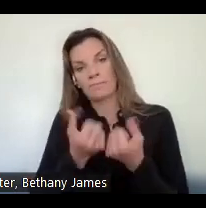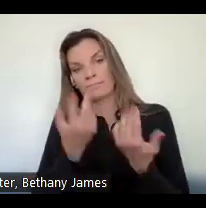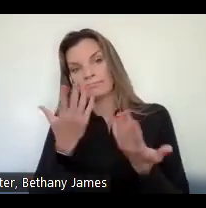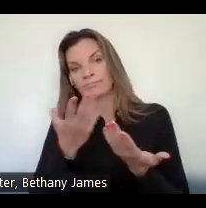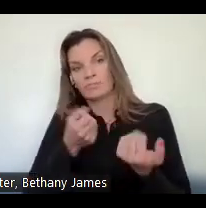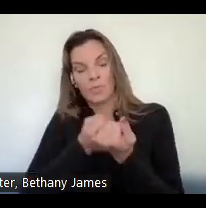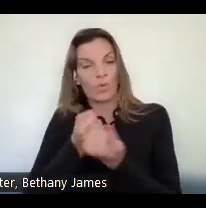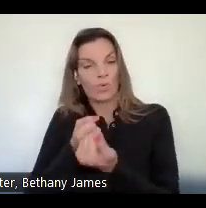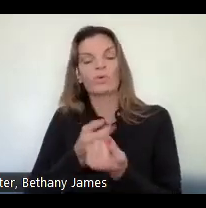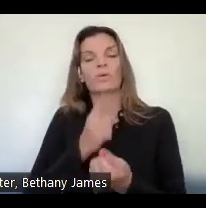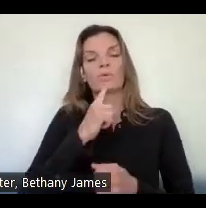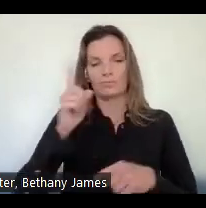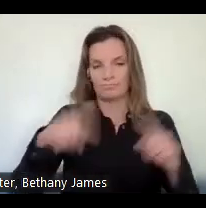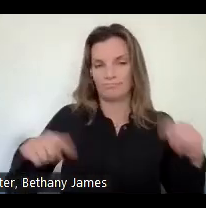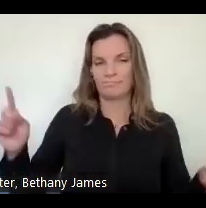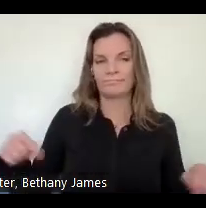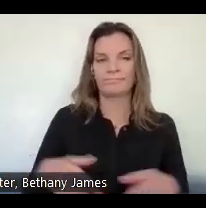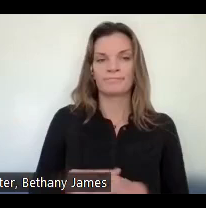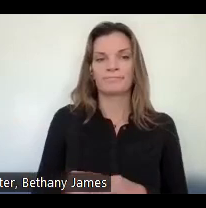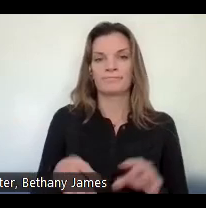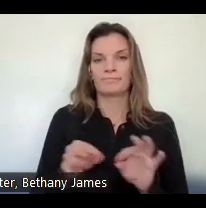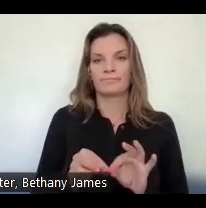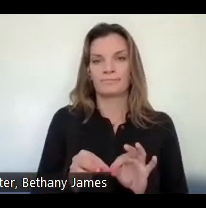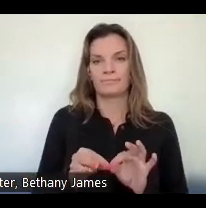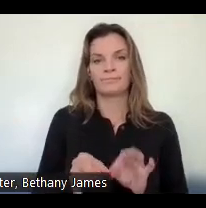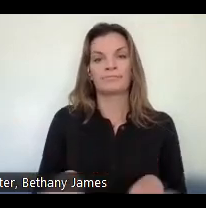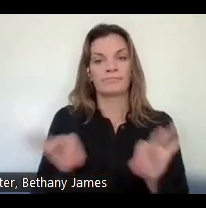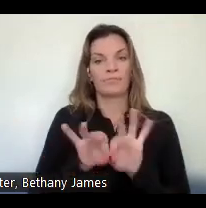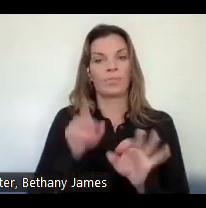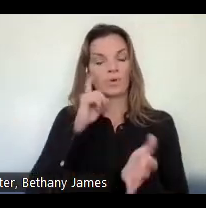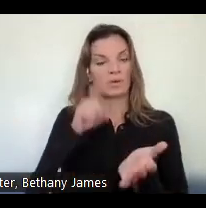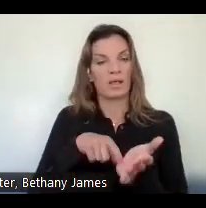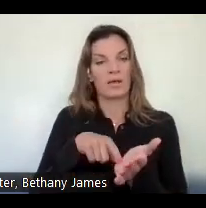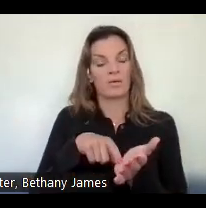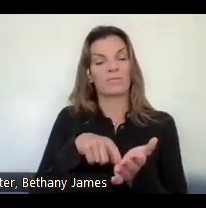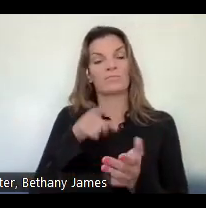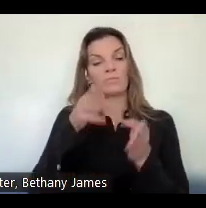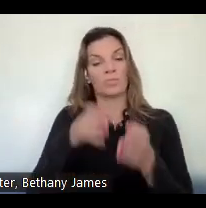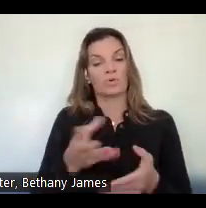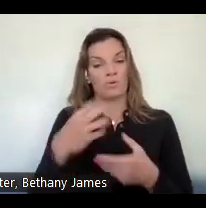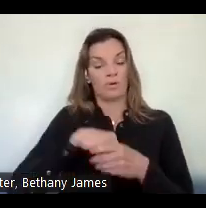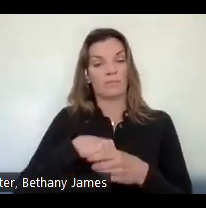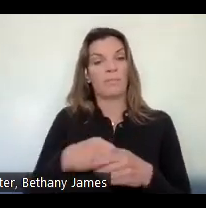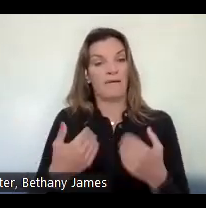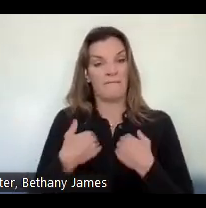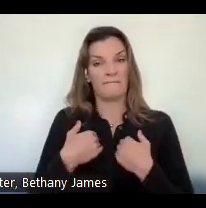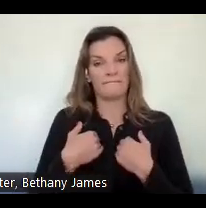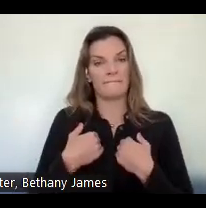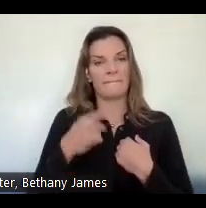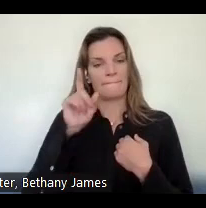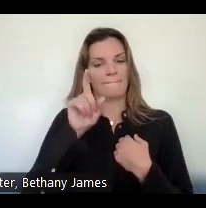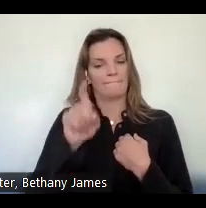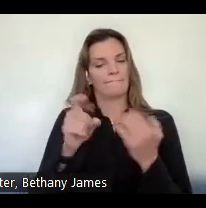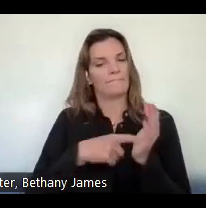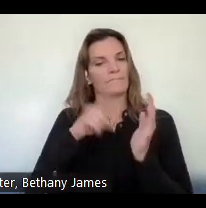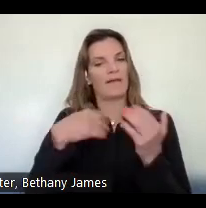The main thing is each individual with autism needs to have a very effective means of